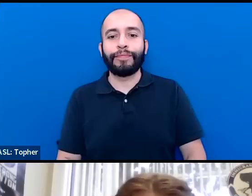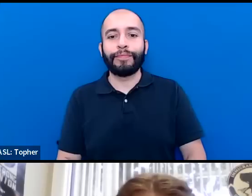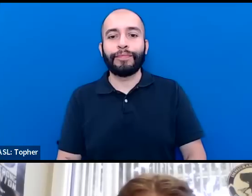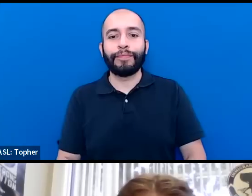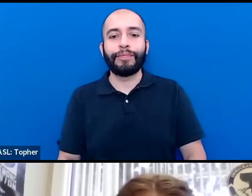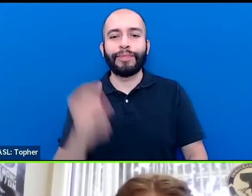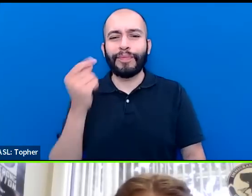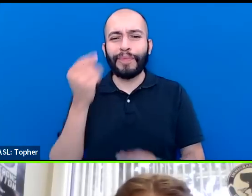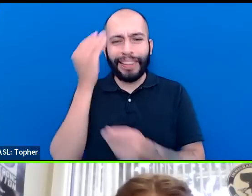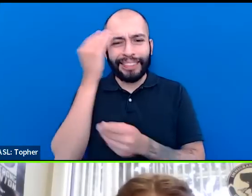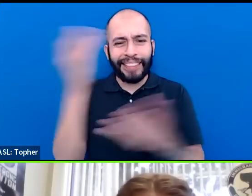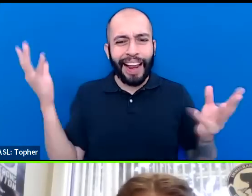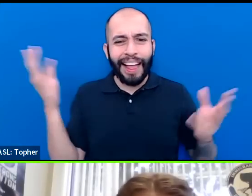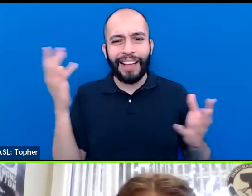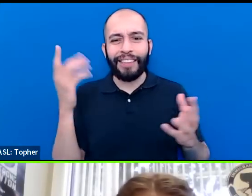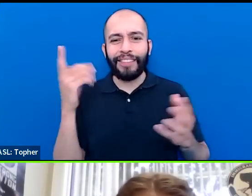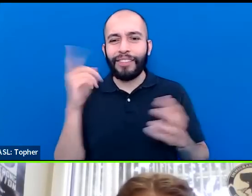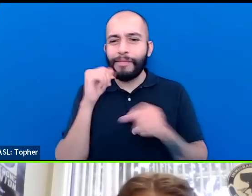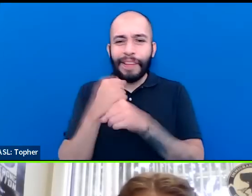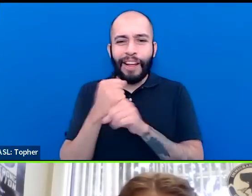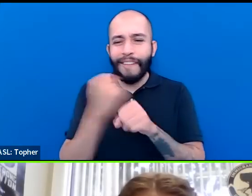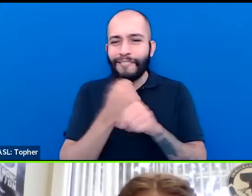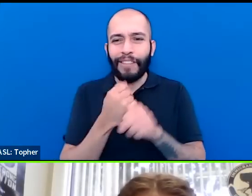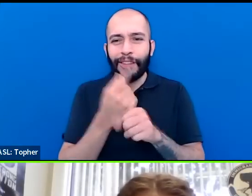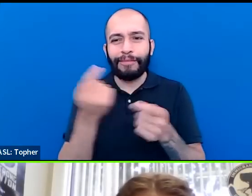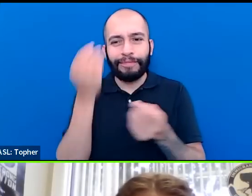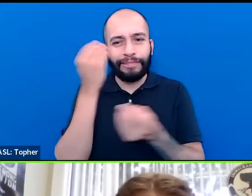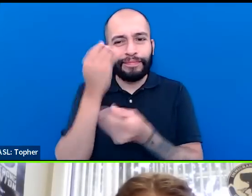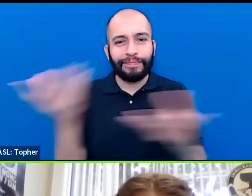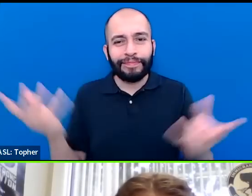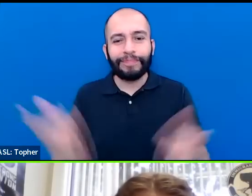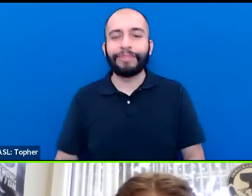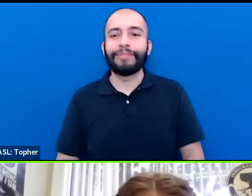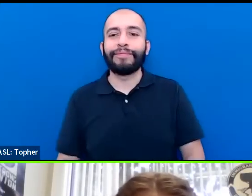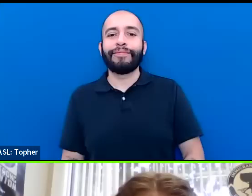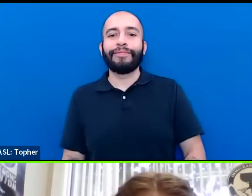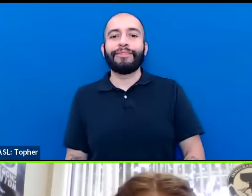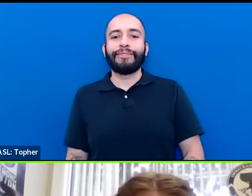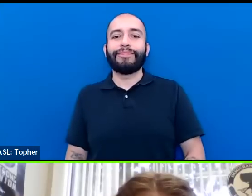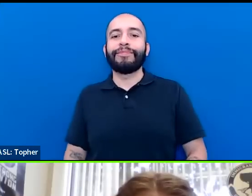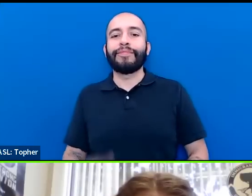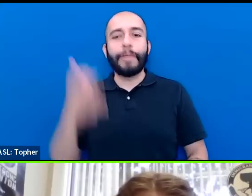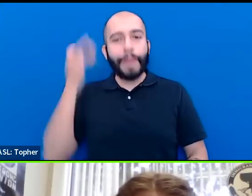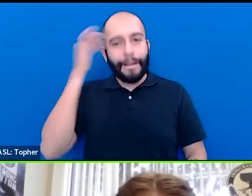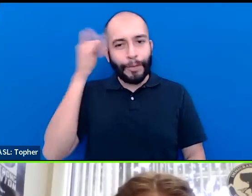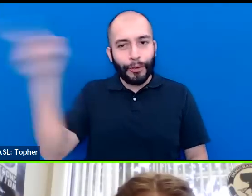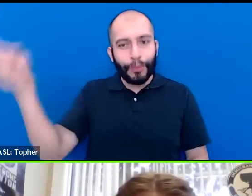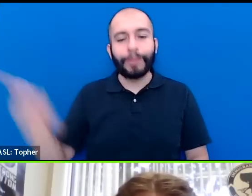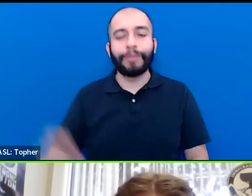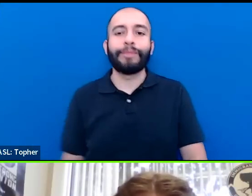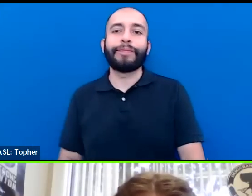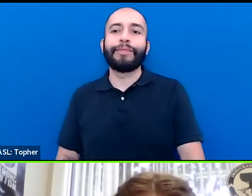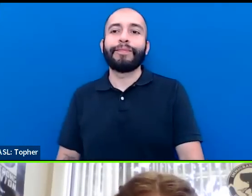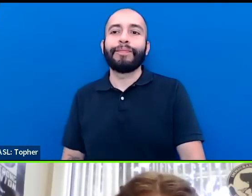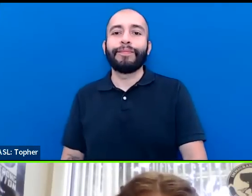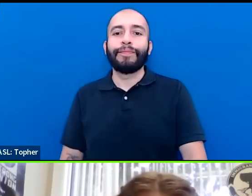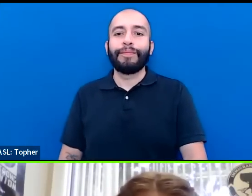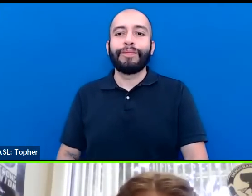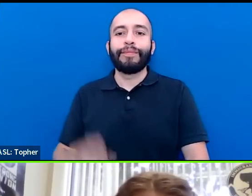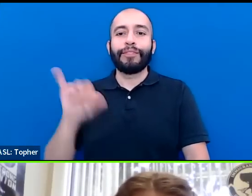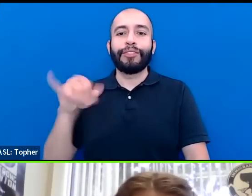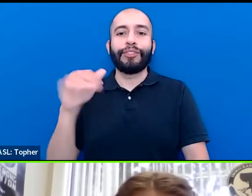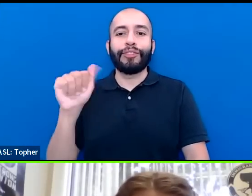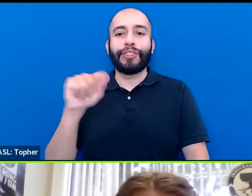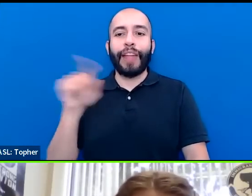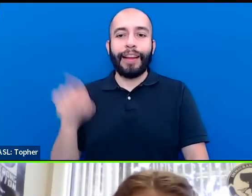Well, thank you. And first, let me just start by saying it's so amazing to be here with all of y'all, all the amazing panelists. I